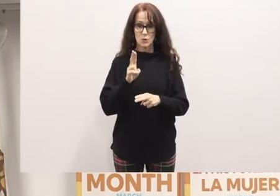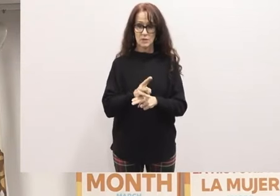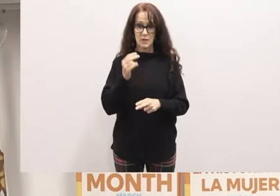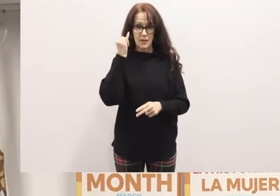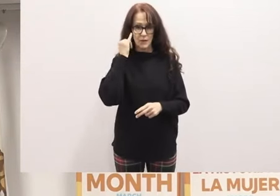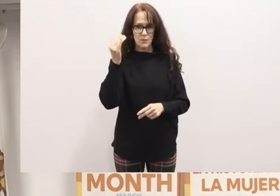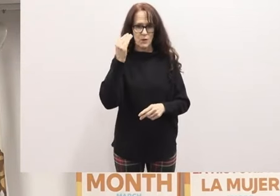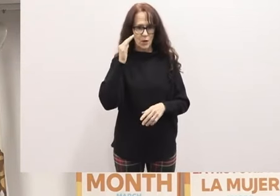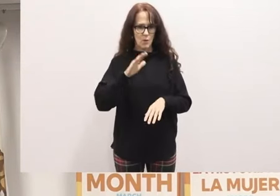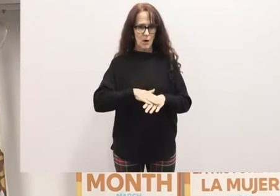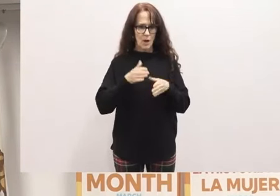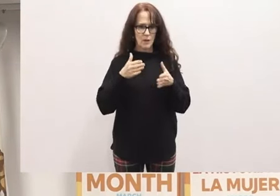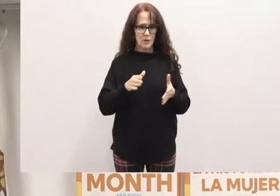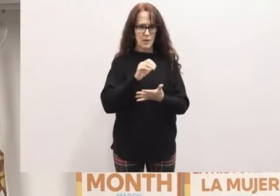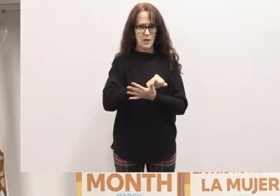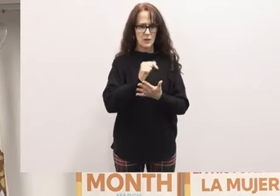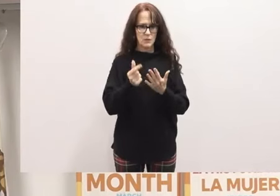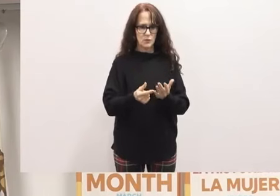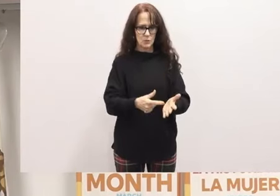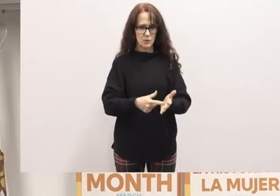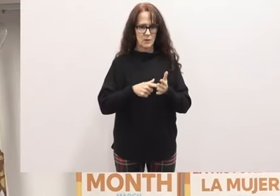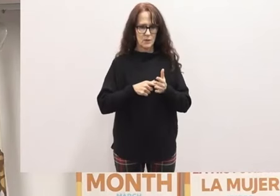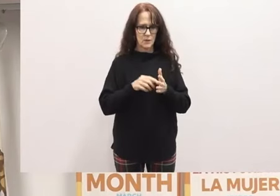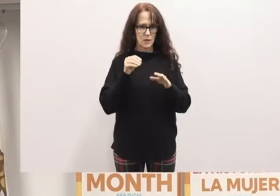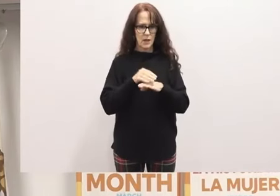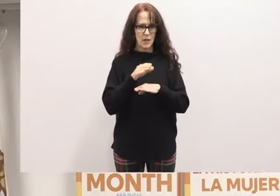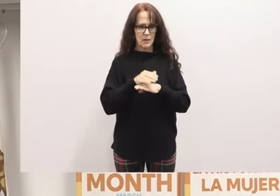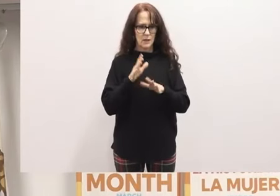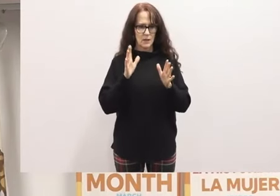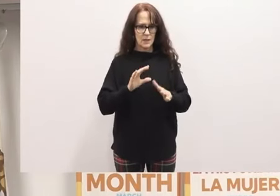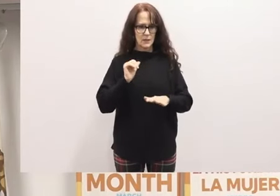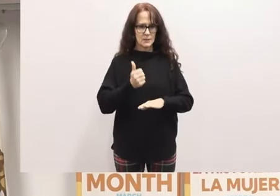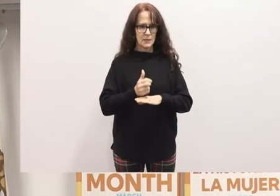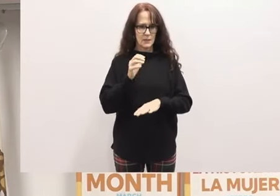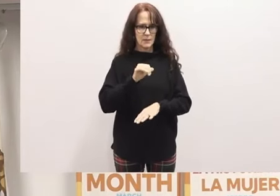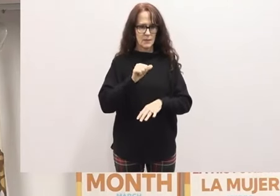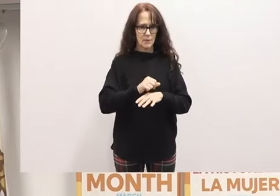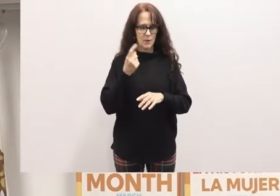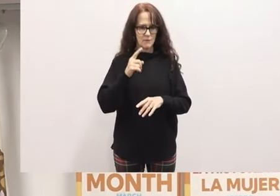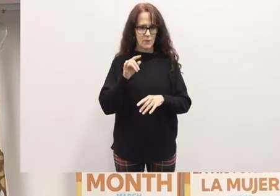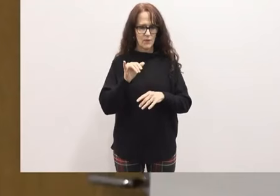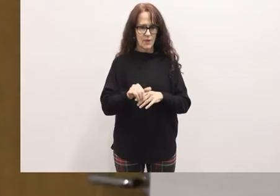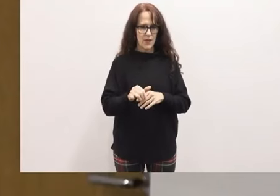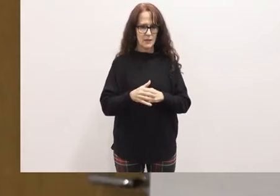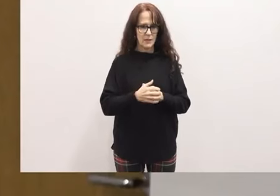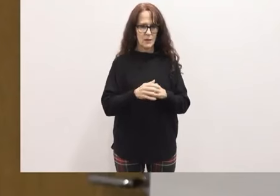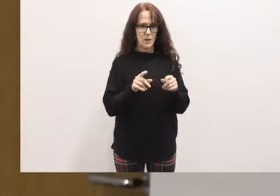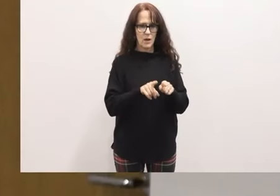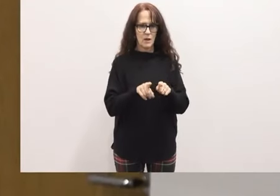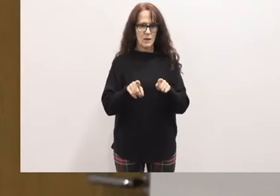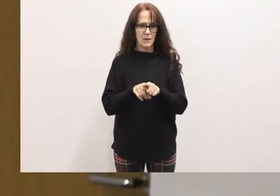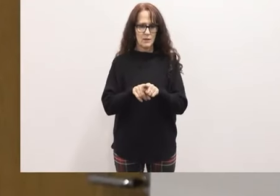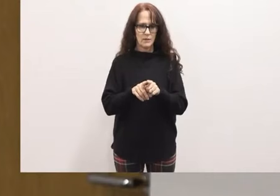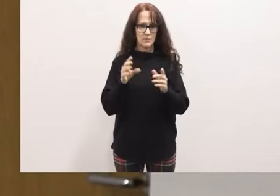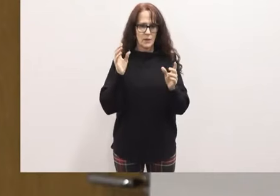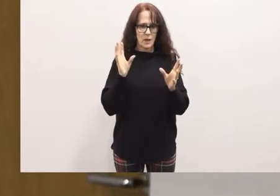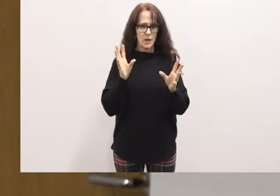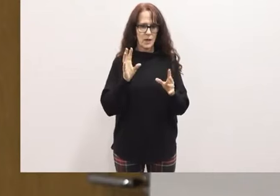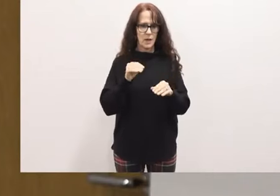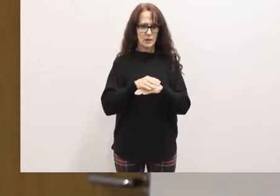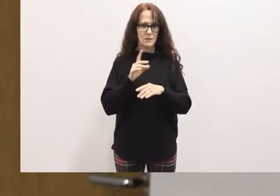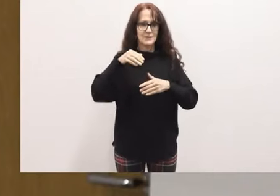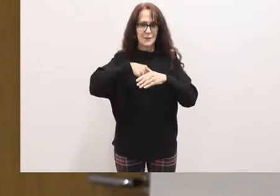know we're on track for A through G requirements, our counselors usually set up an appointment for that. And also, our counselors come